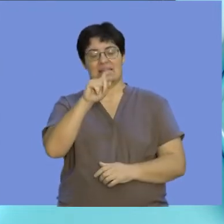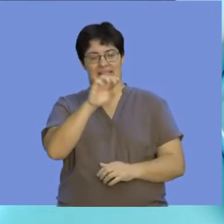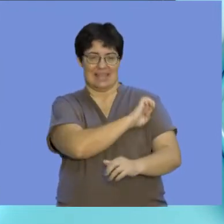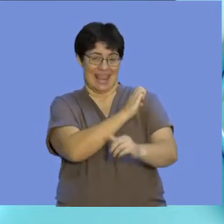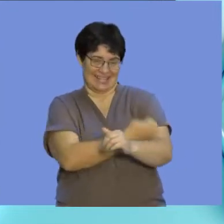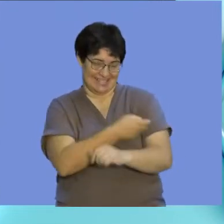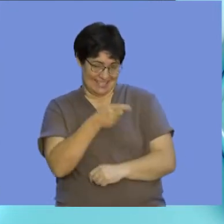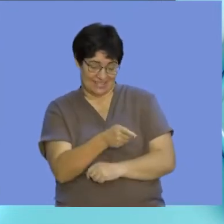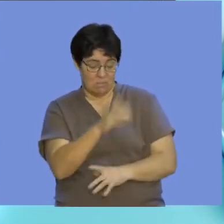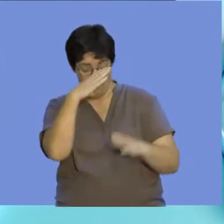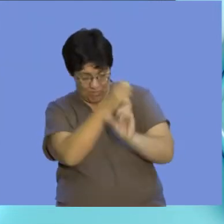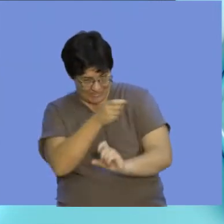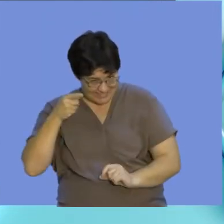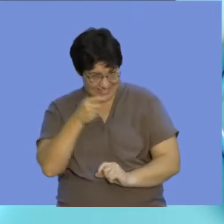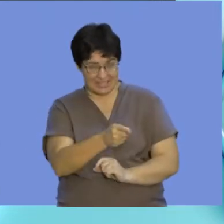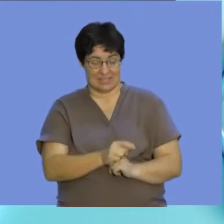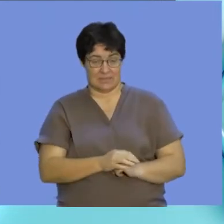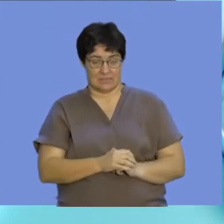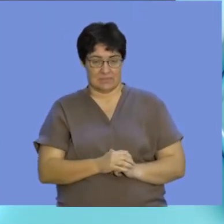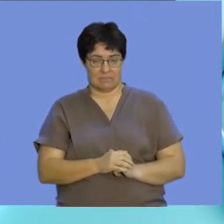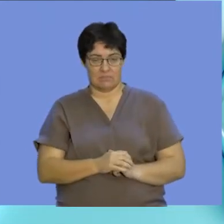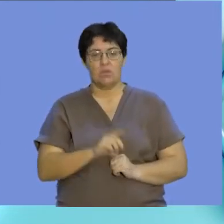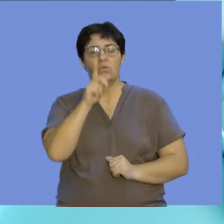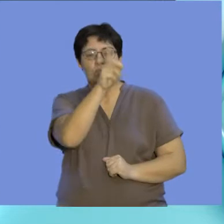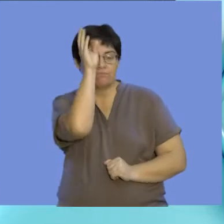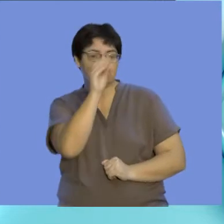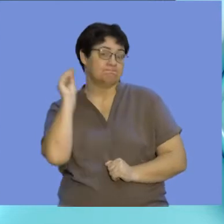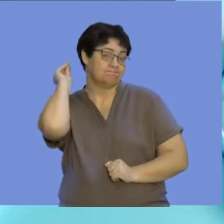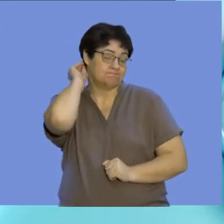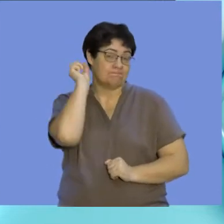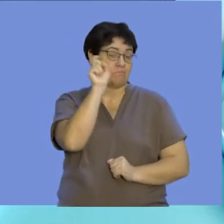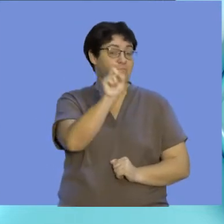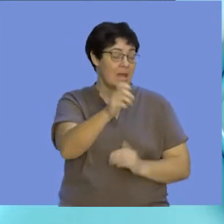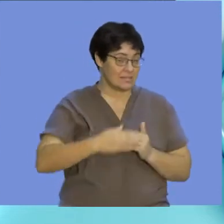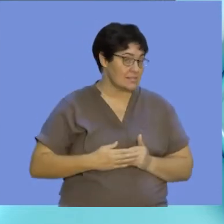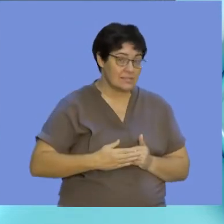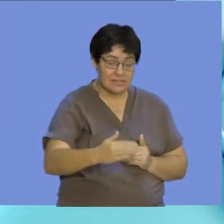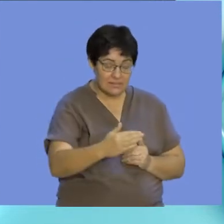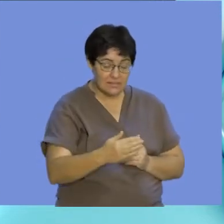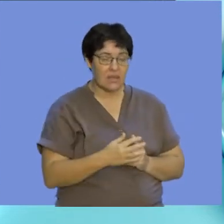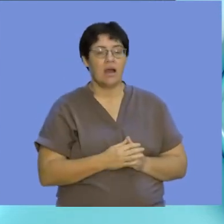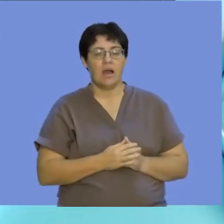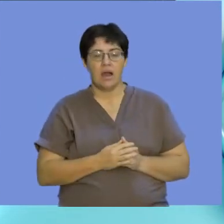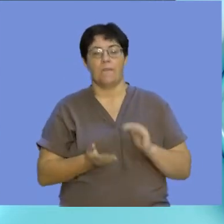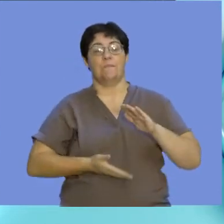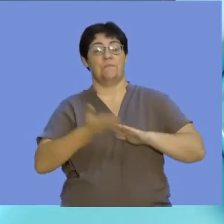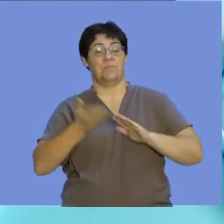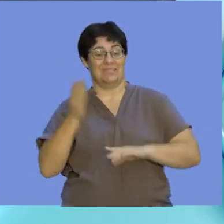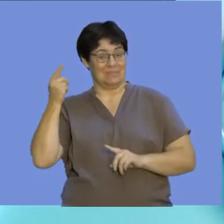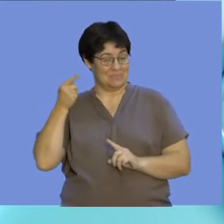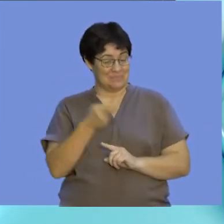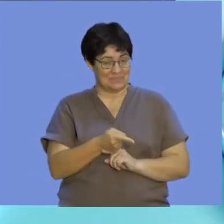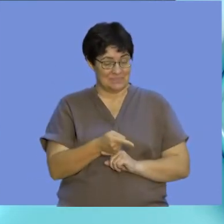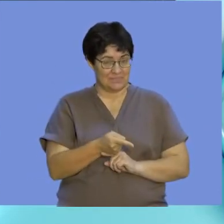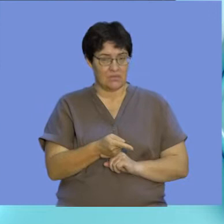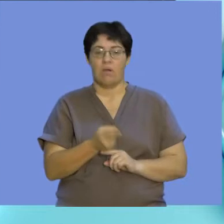focus now, all right? What I need you to keep in the back of your mind the whole way through is that momentum